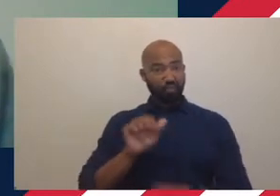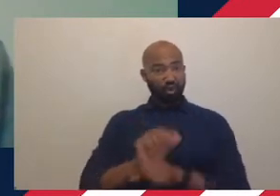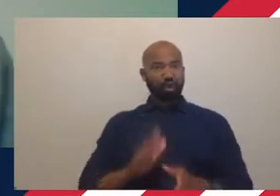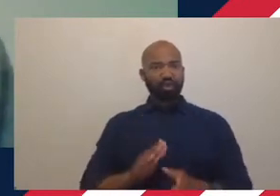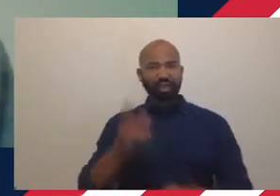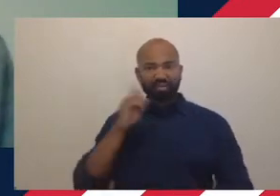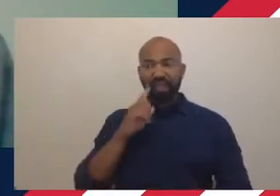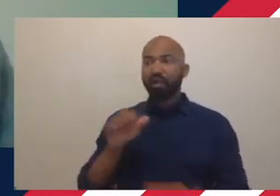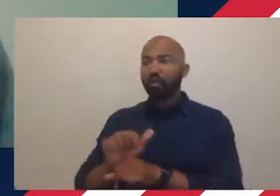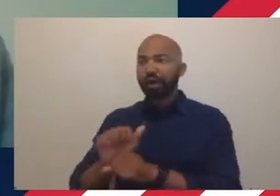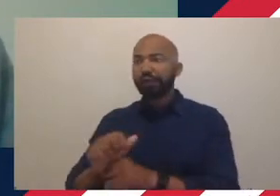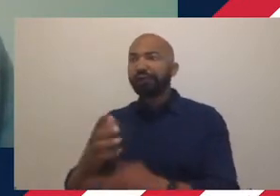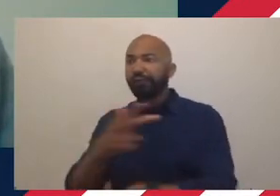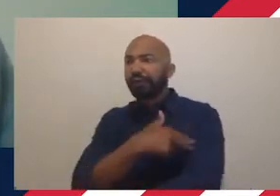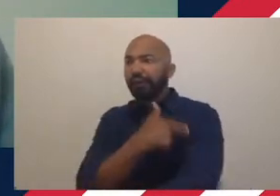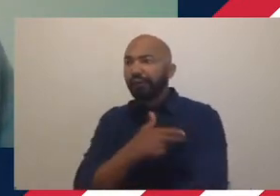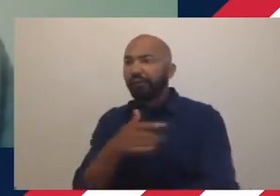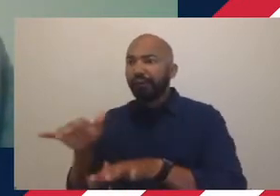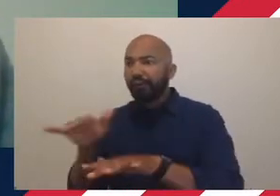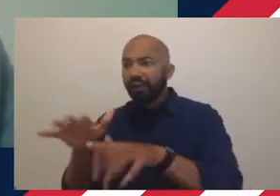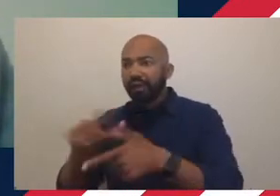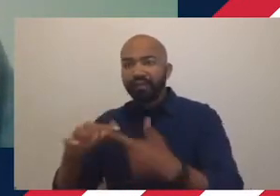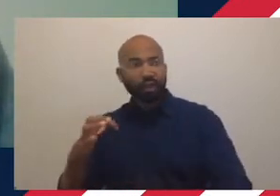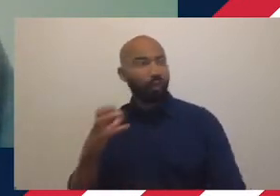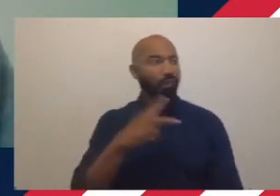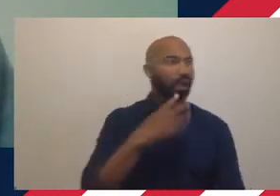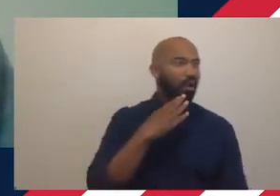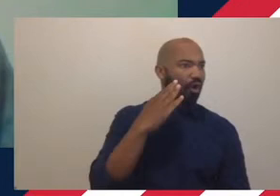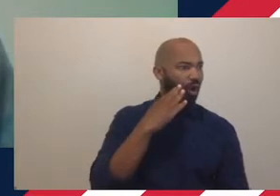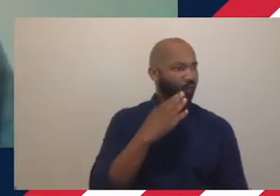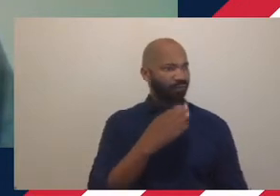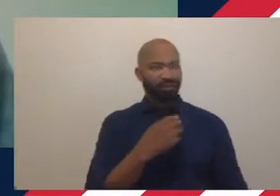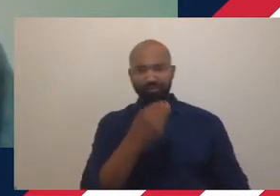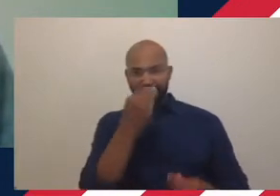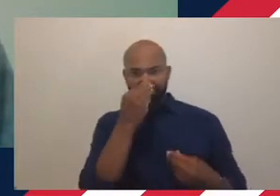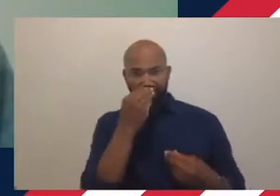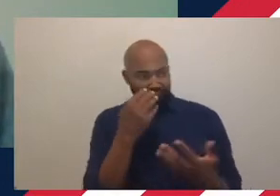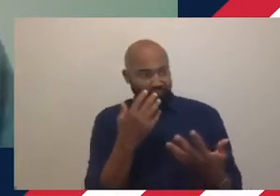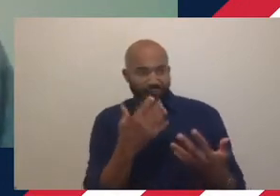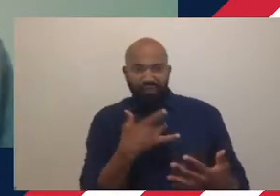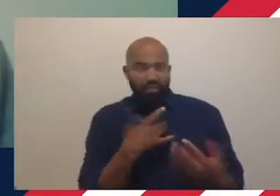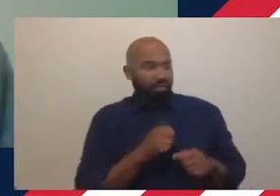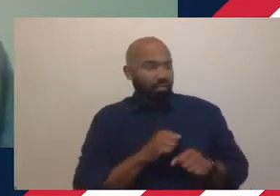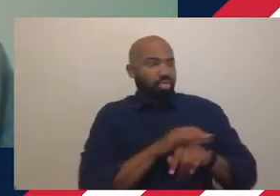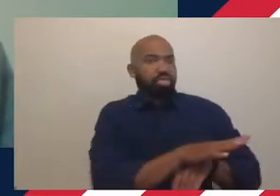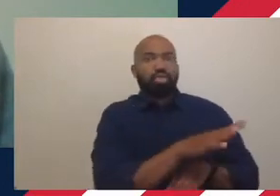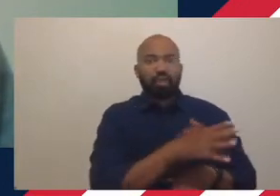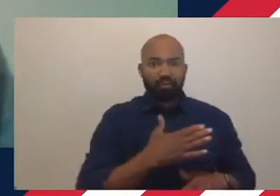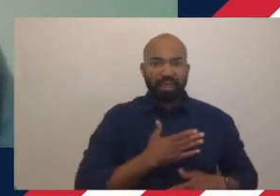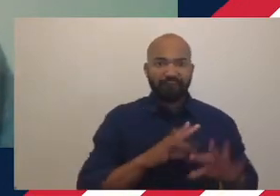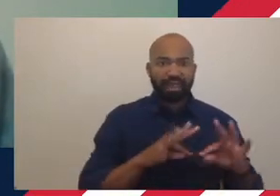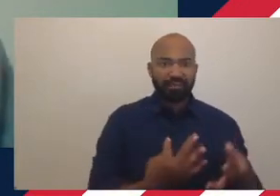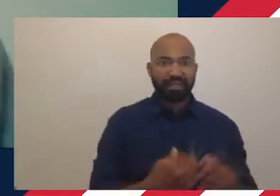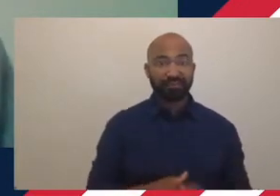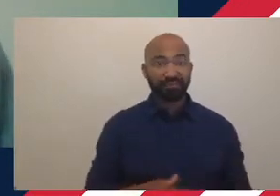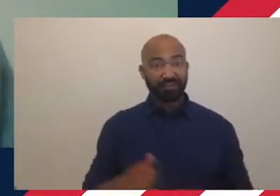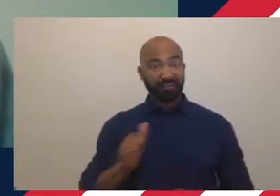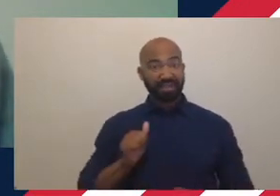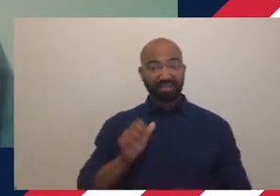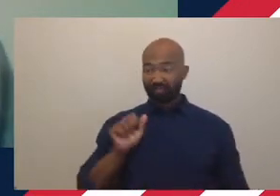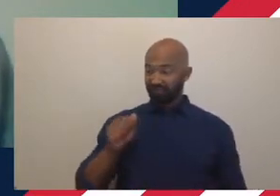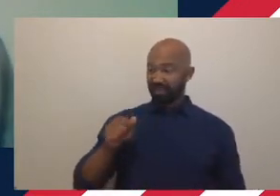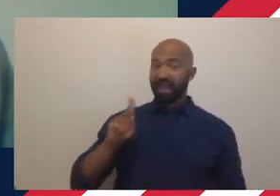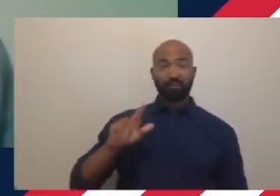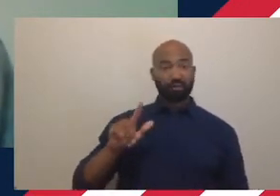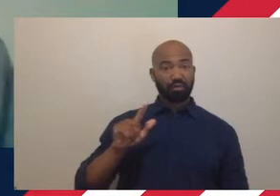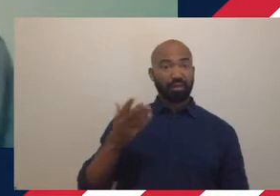remember the day that I was tested positive, which was April 15th. I got it from a couple patients, unfortunately.